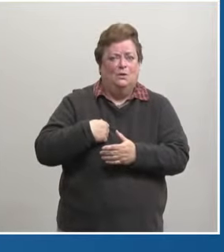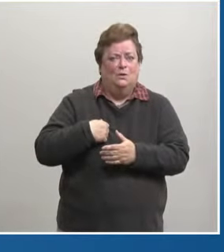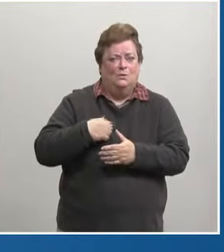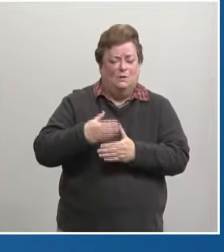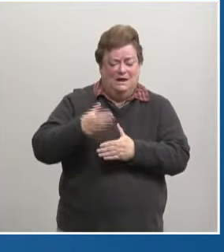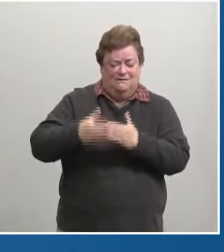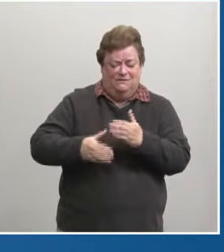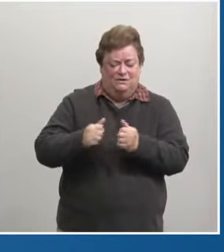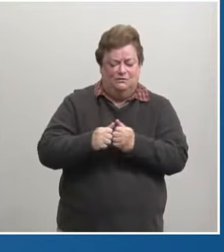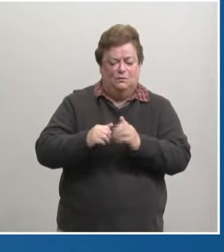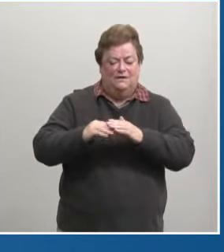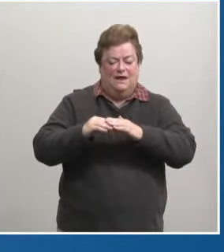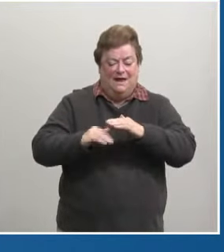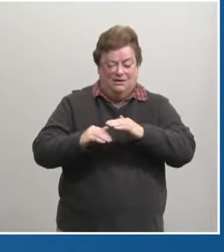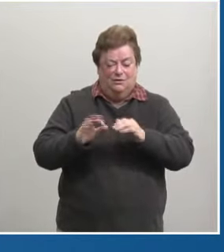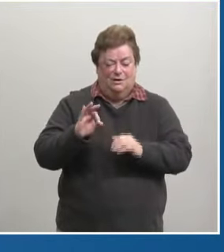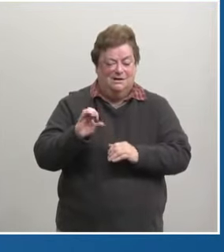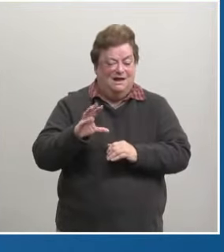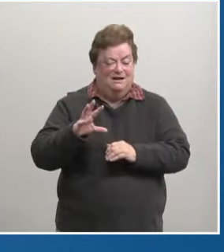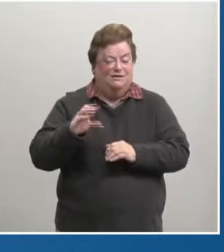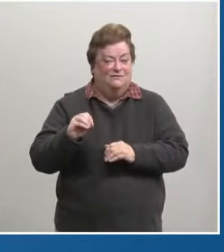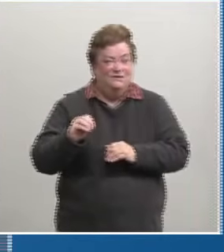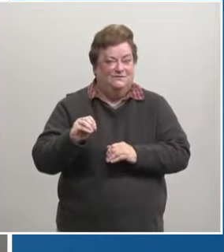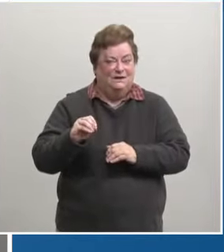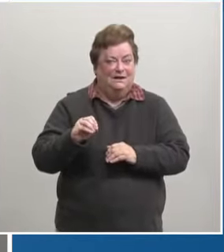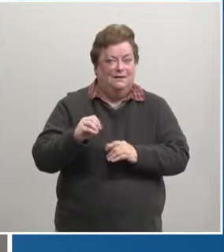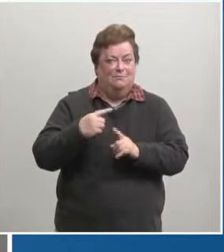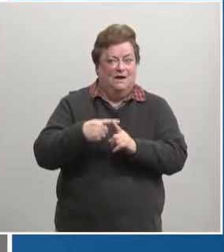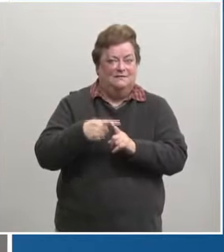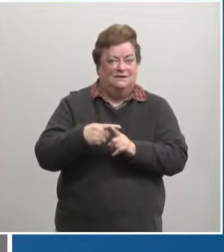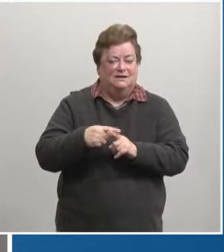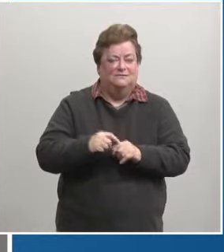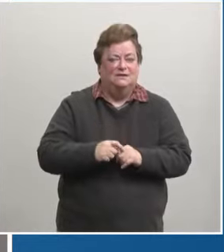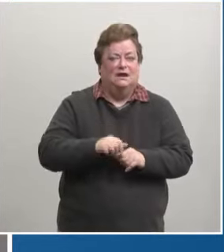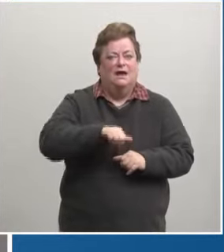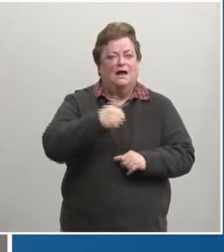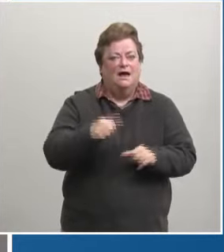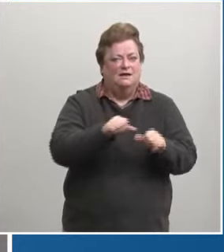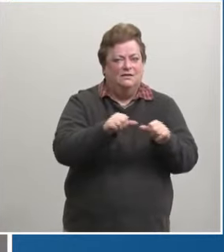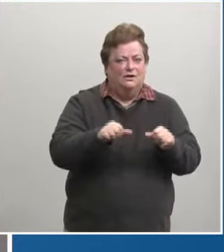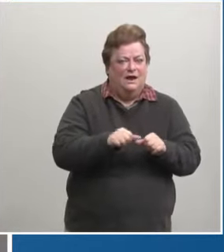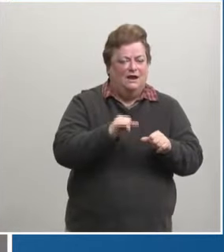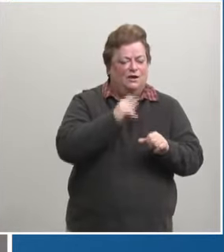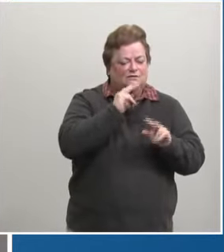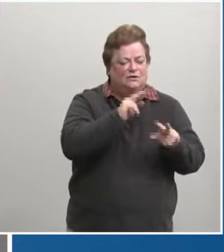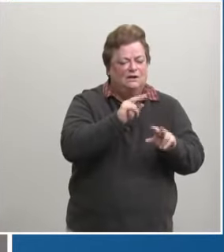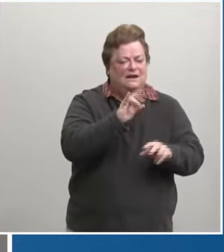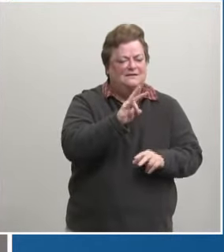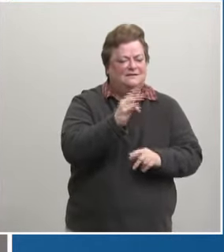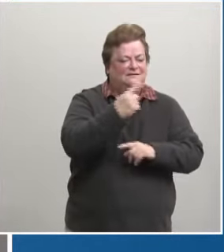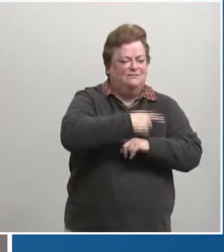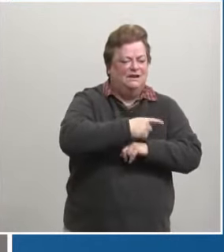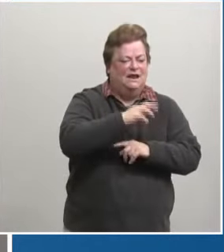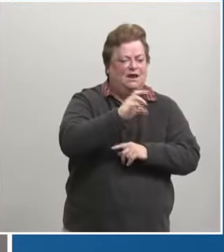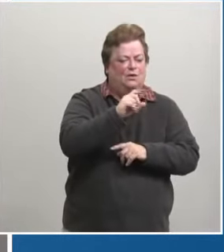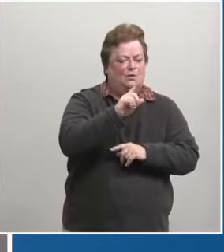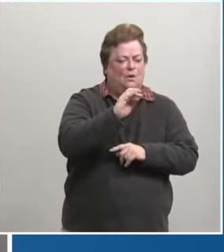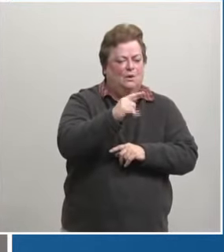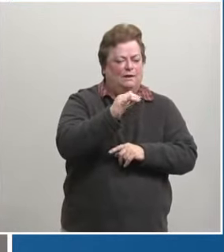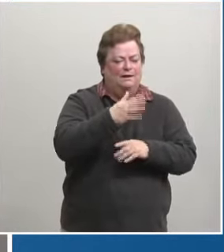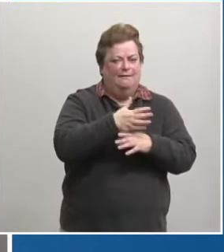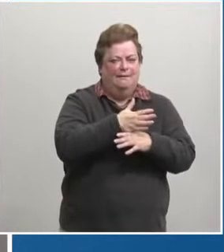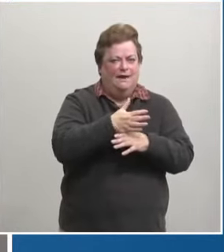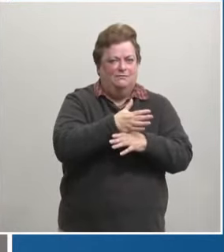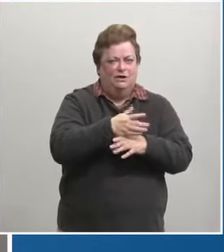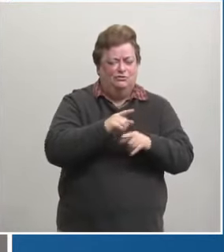just under 950 cases. Another area we look at is our 7-day rolling average. During the